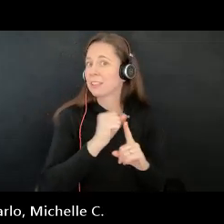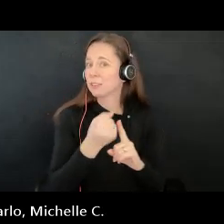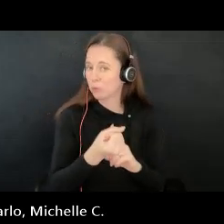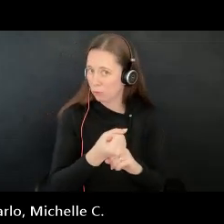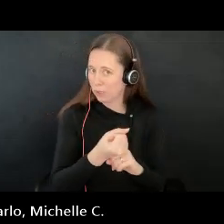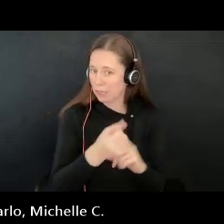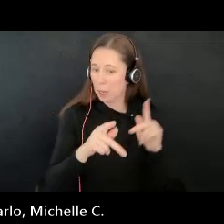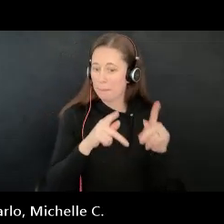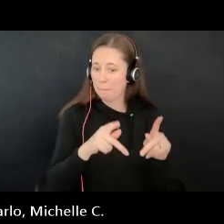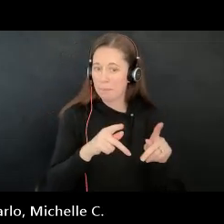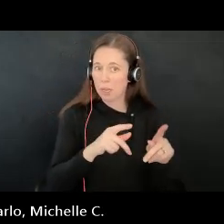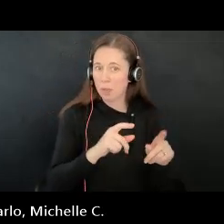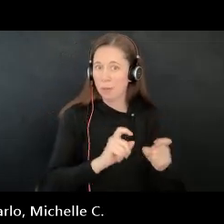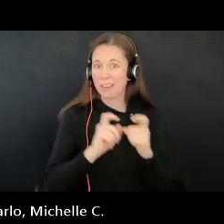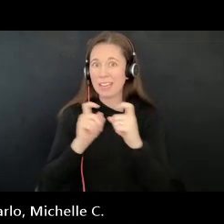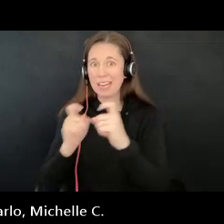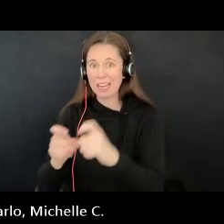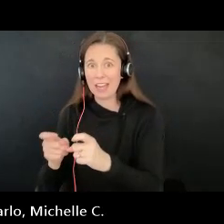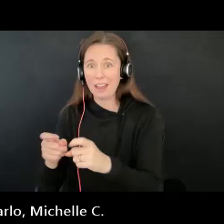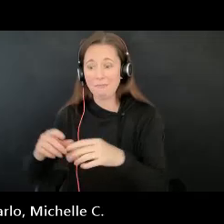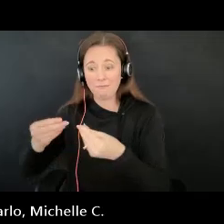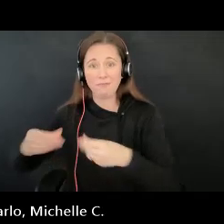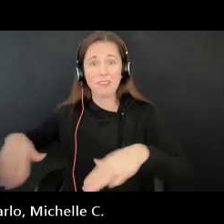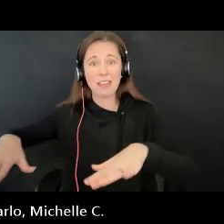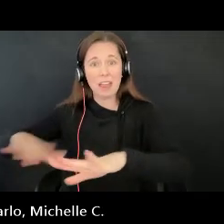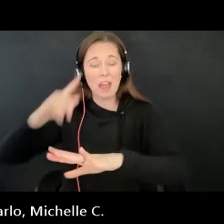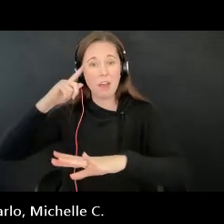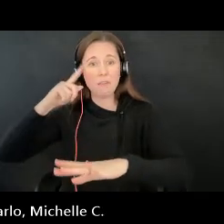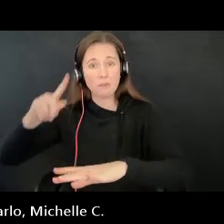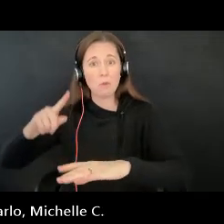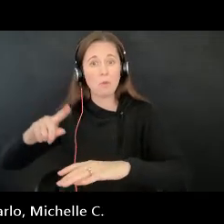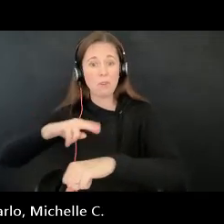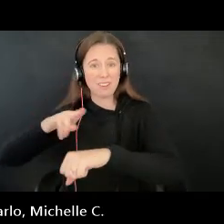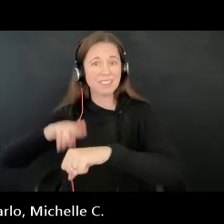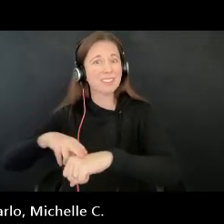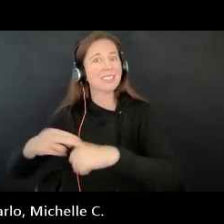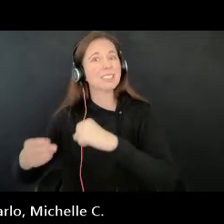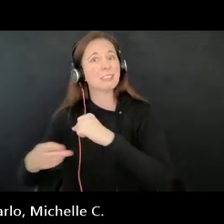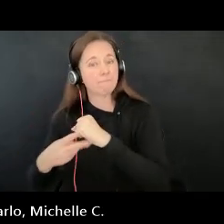to put conservation easements on them to prevent